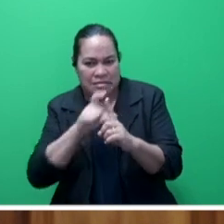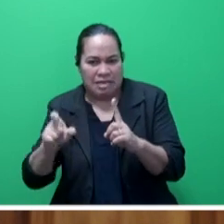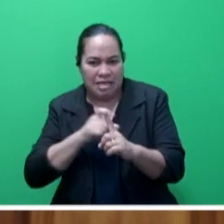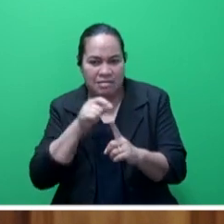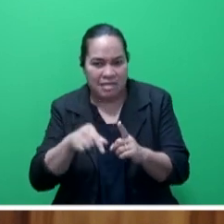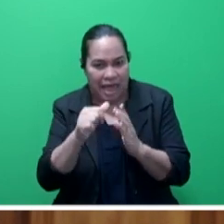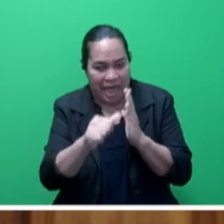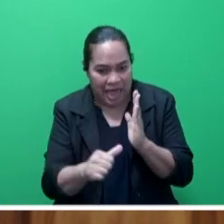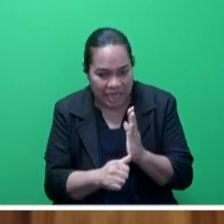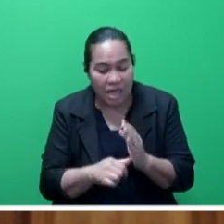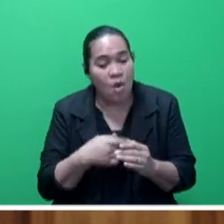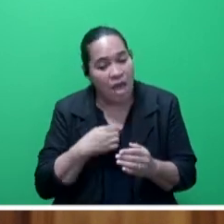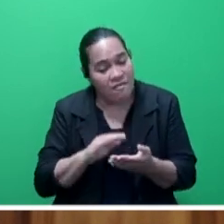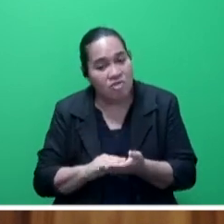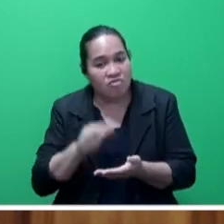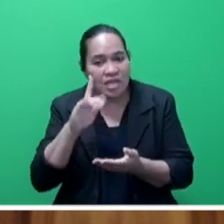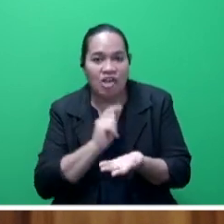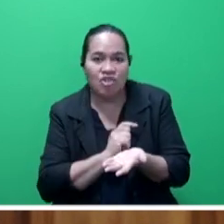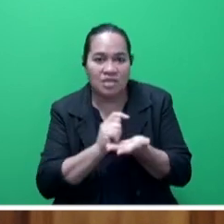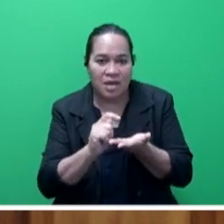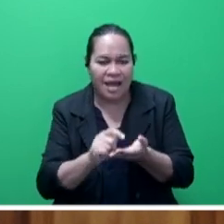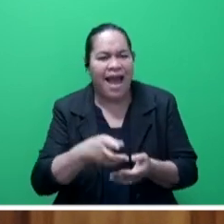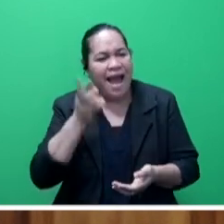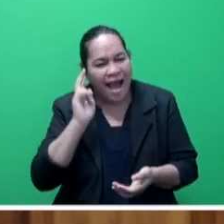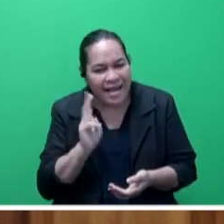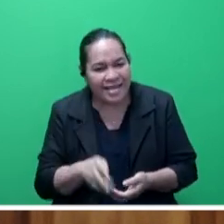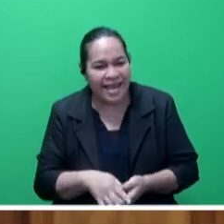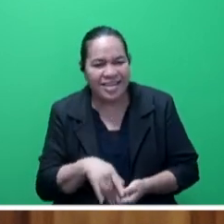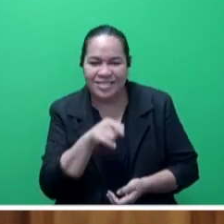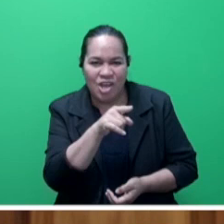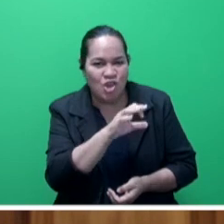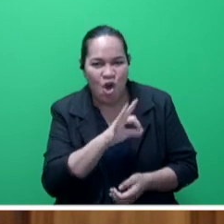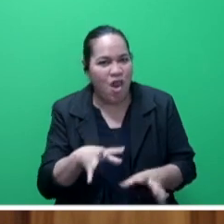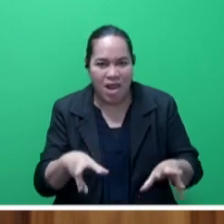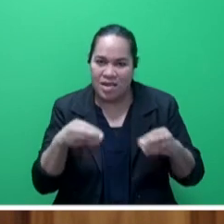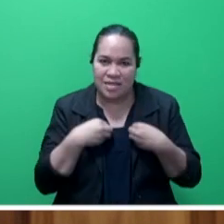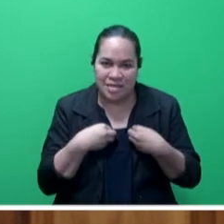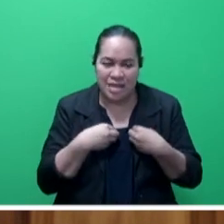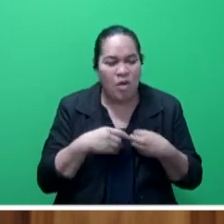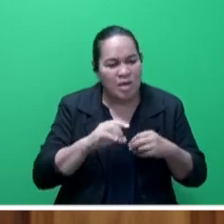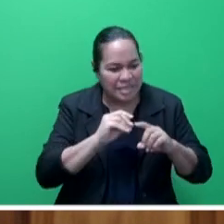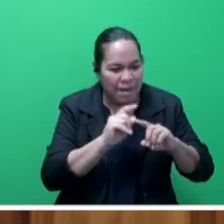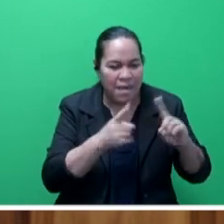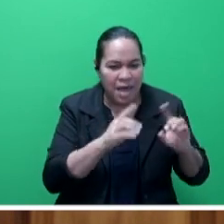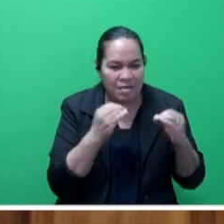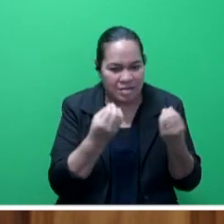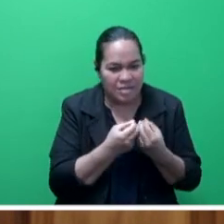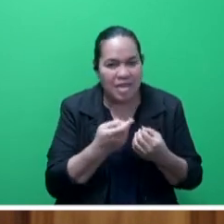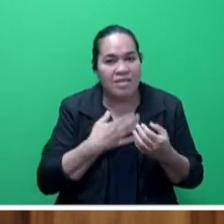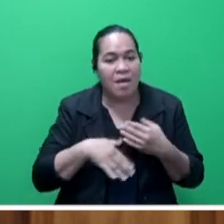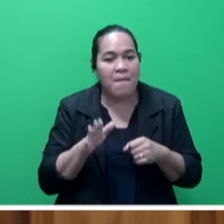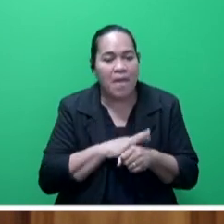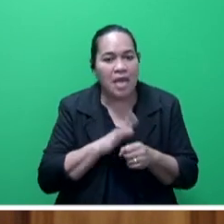sir. We have increased transparency, but this again also does not go down well with certain agents who have thrived on making